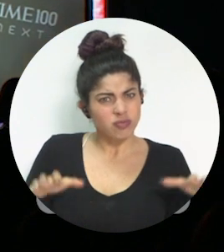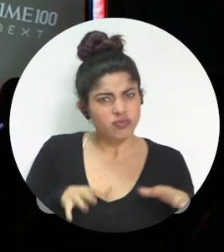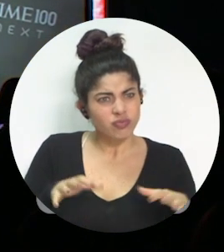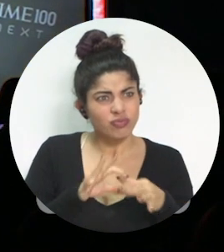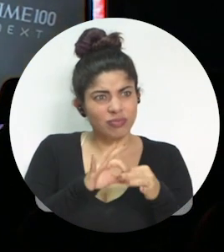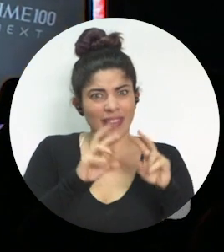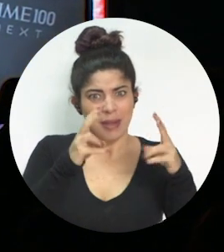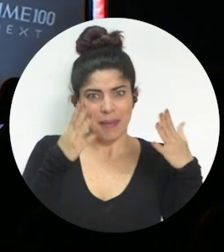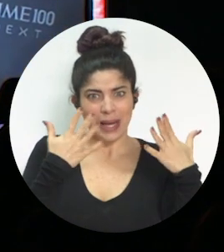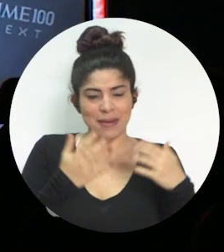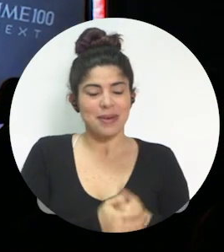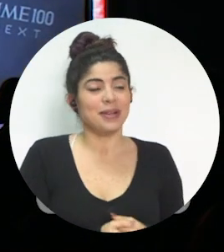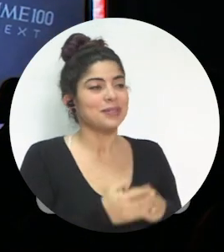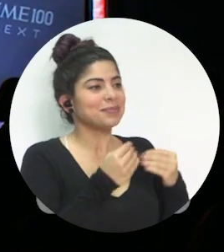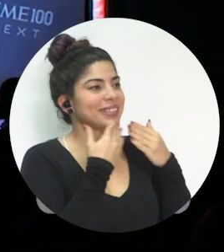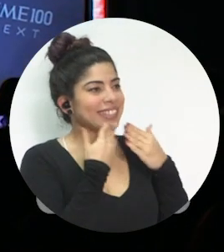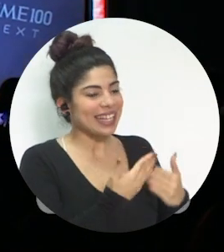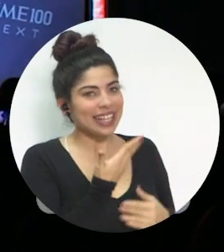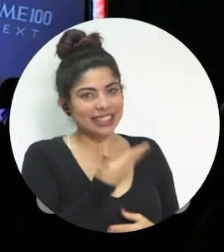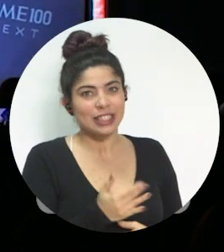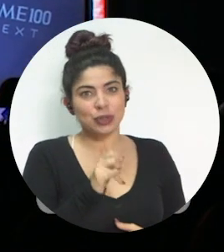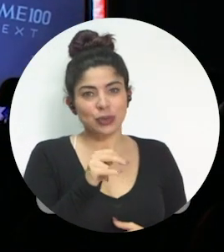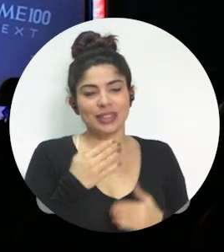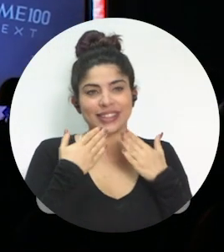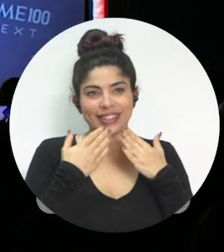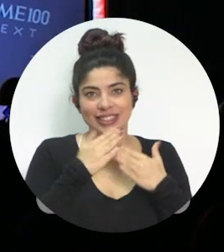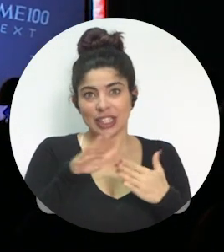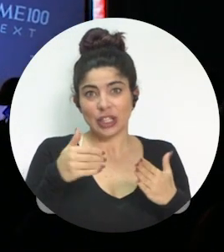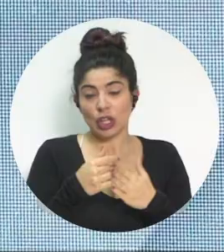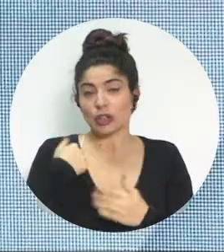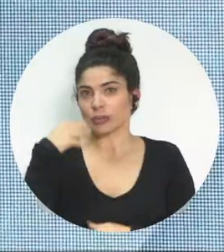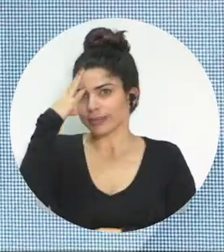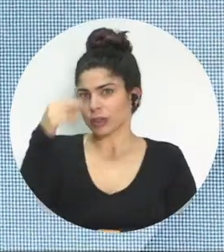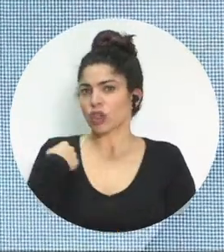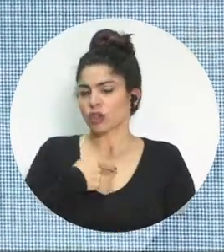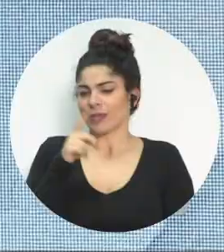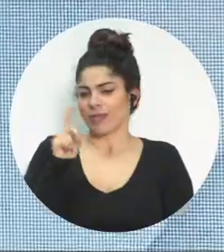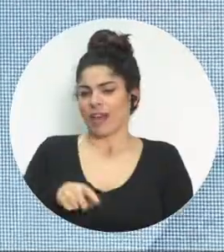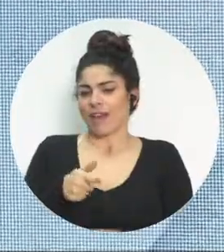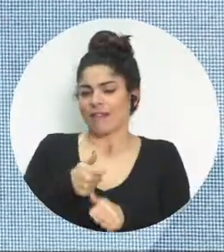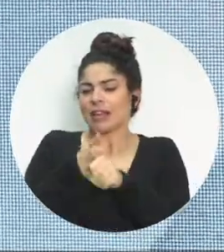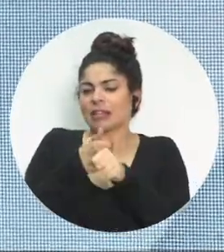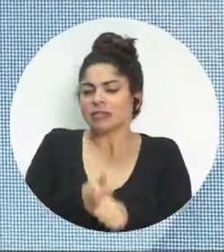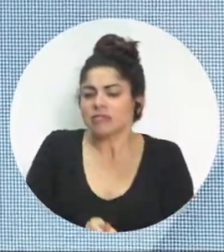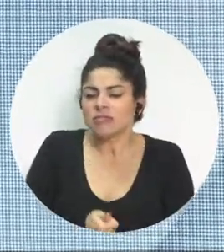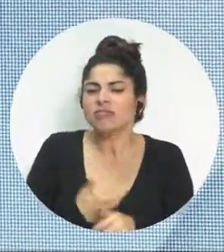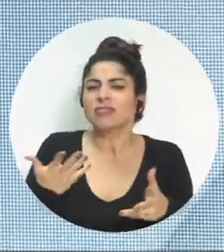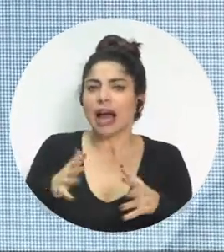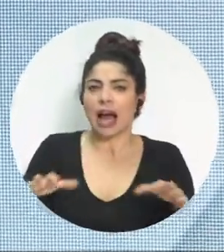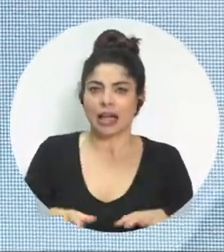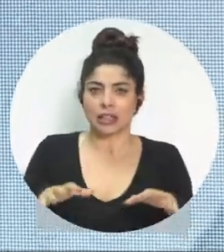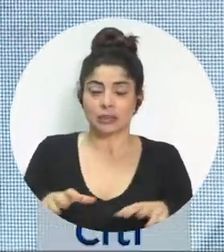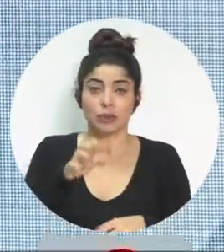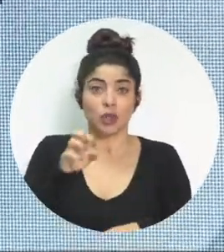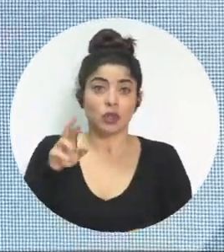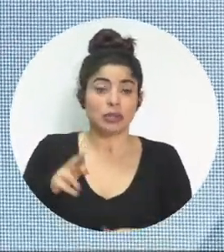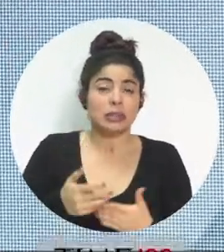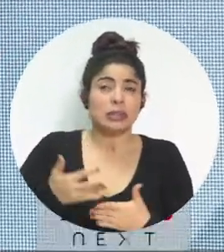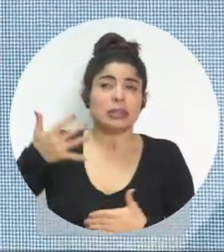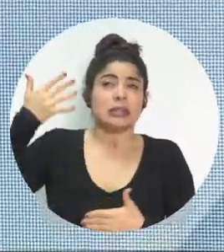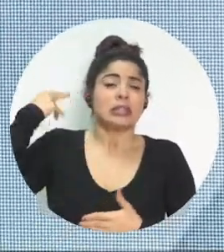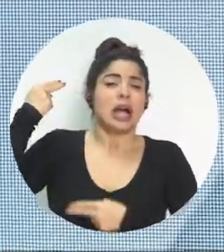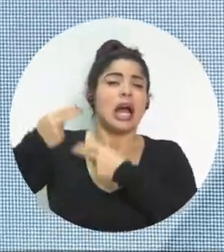yours inspire others to take action on climate? Well, thank you all, and thank you, Justin. I believe we need to